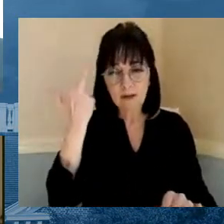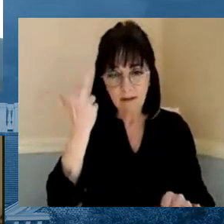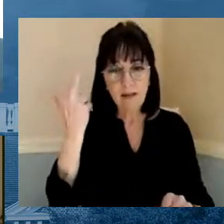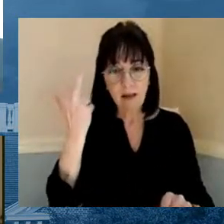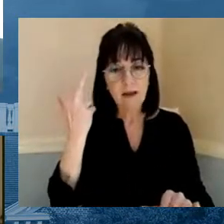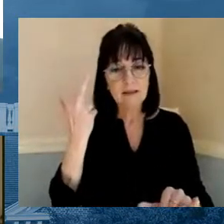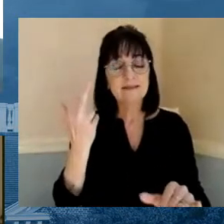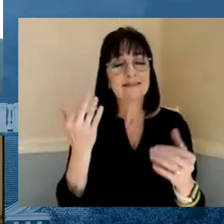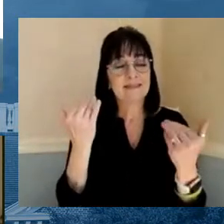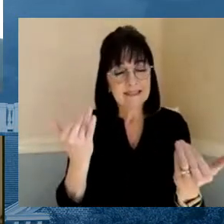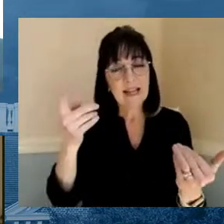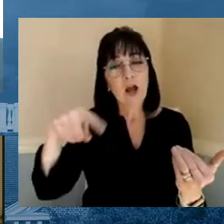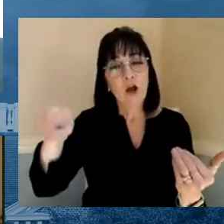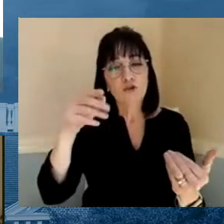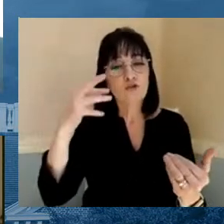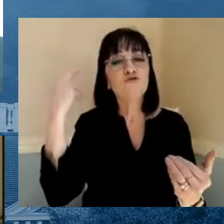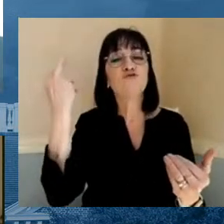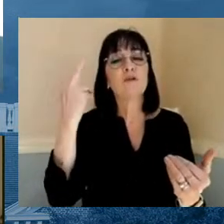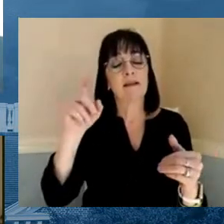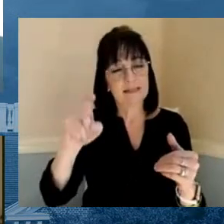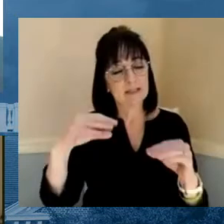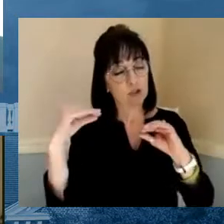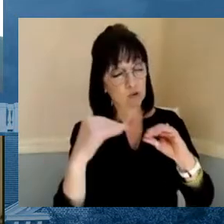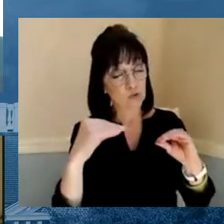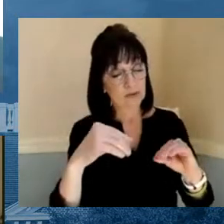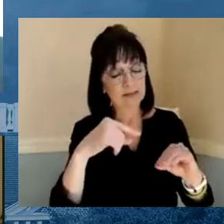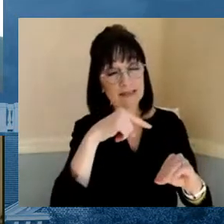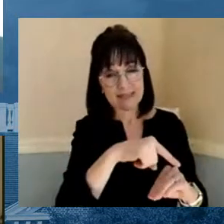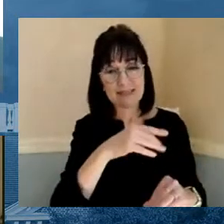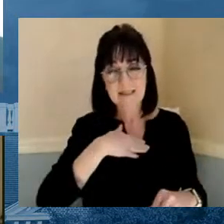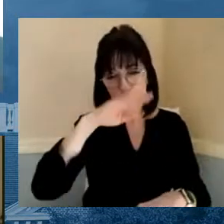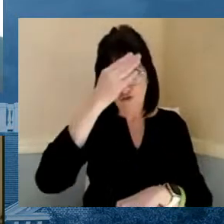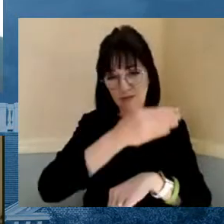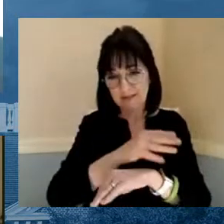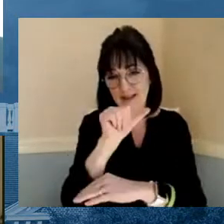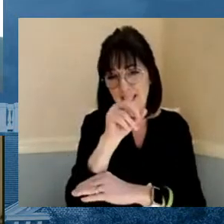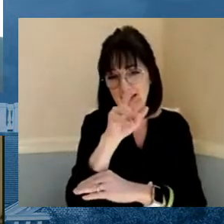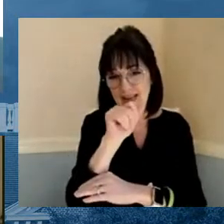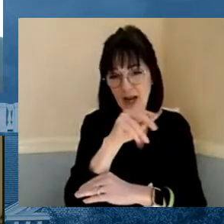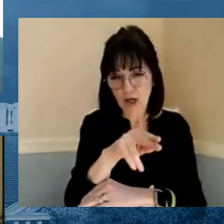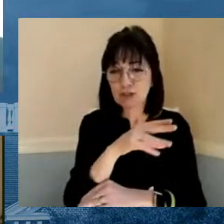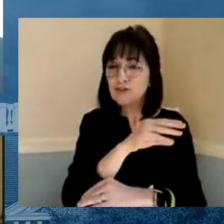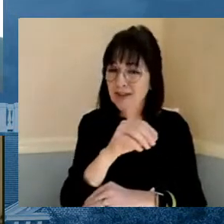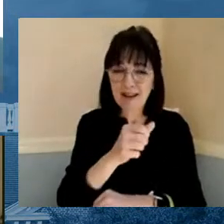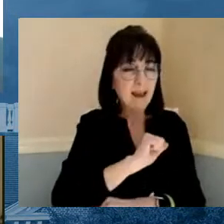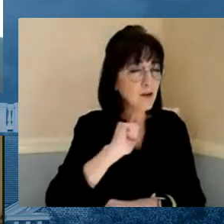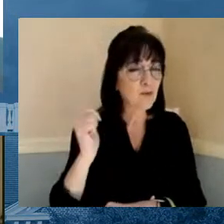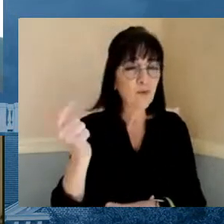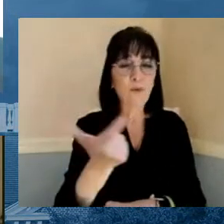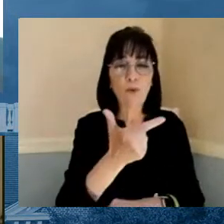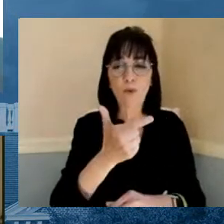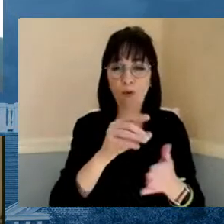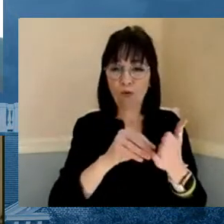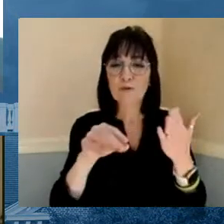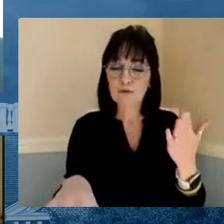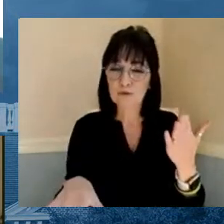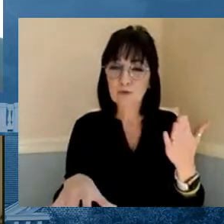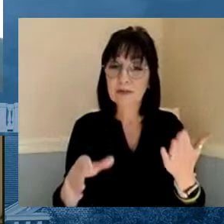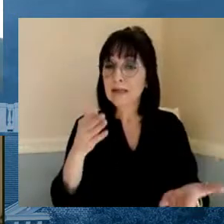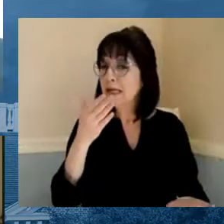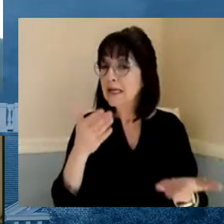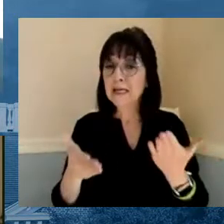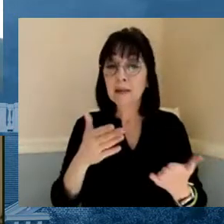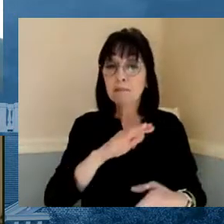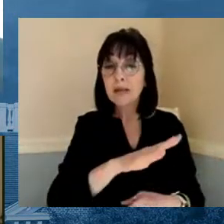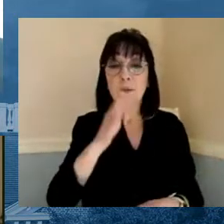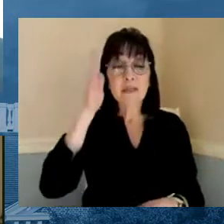complex communication needs. The path to reaching a goal may look different for Adrian than it does for his